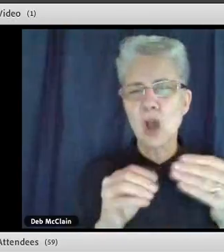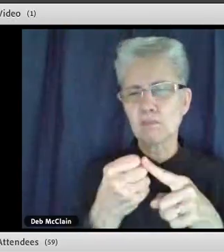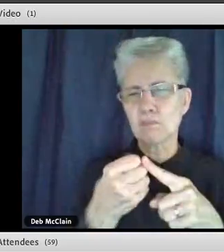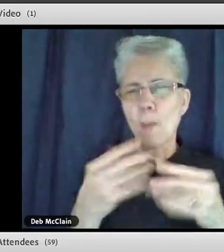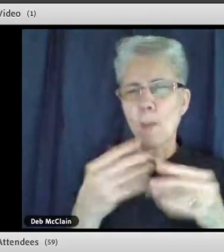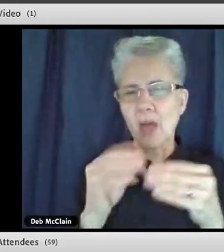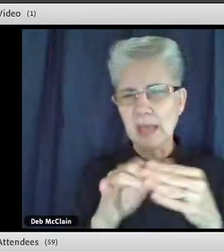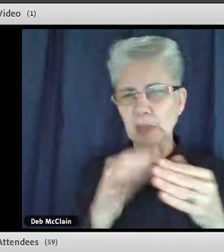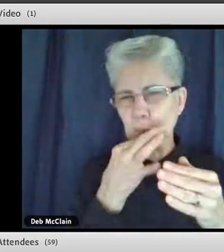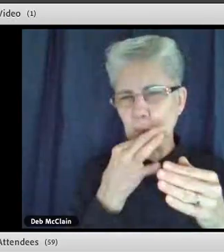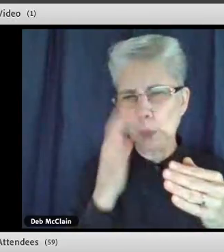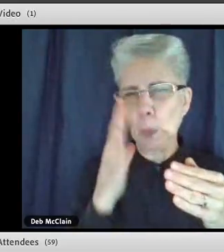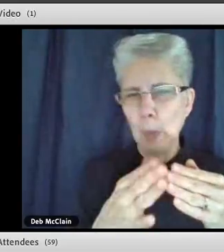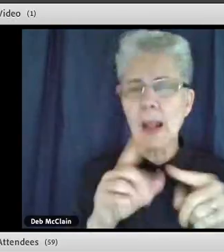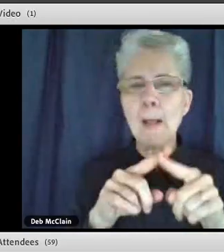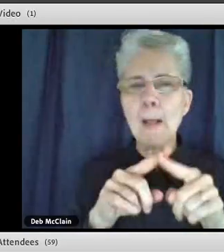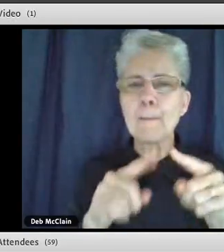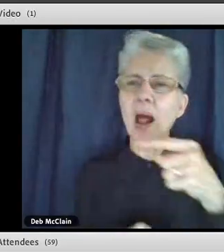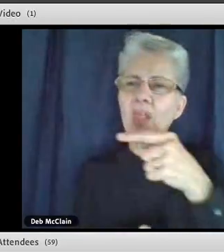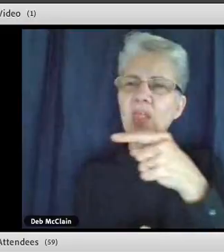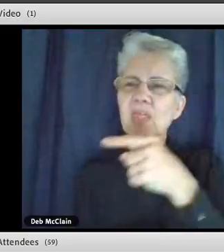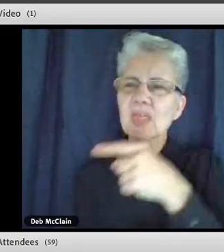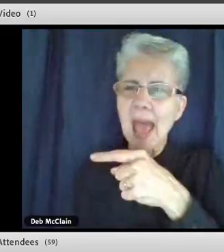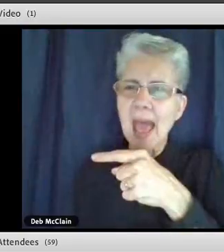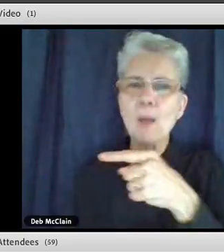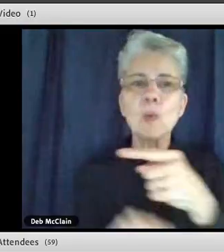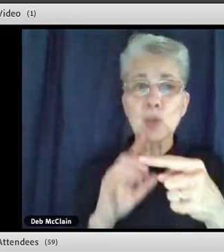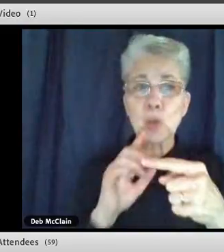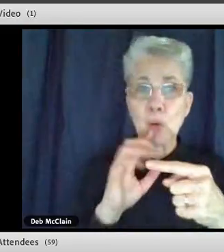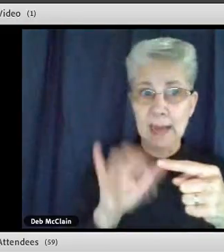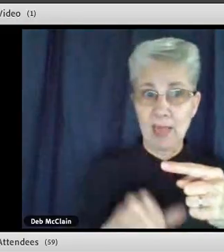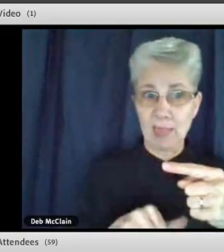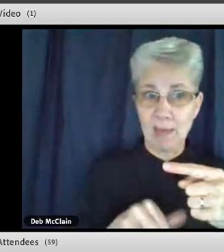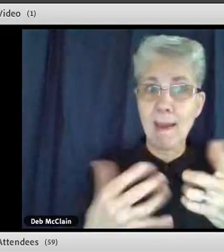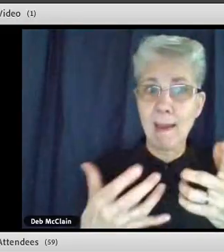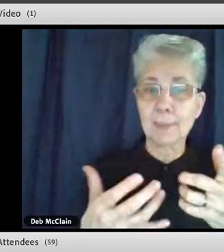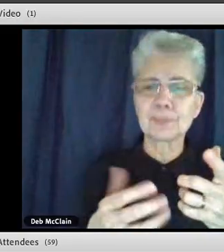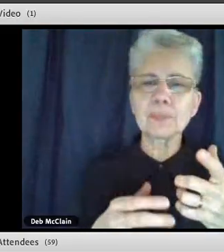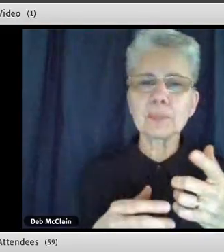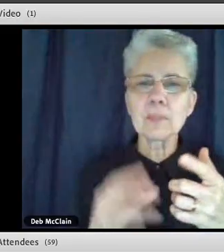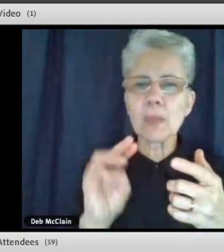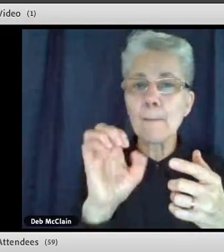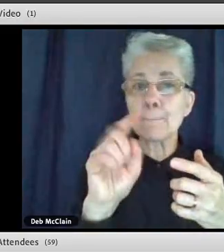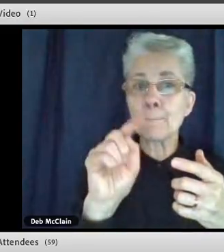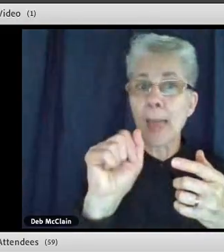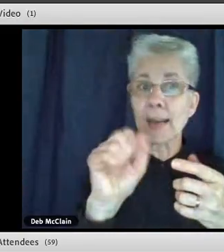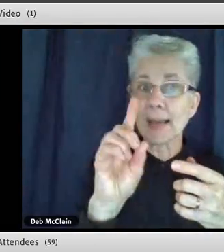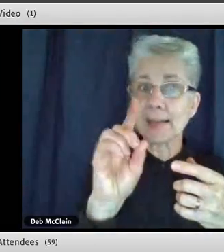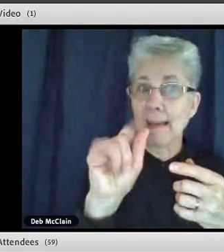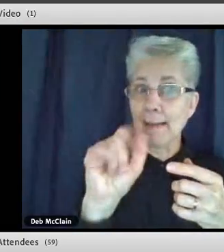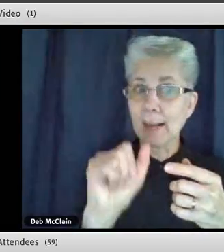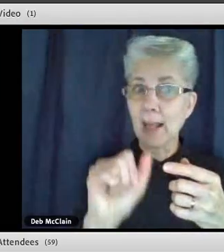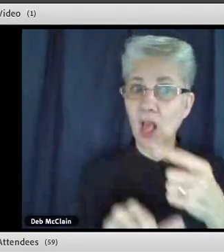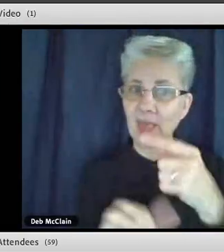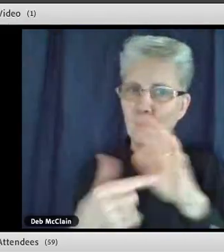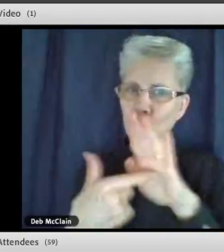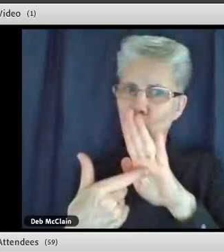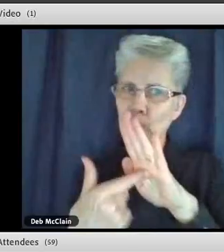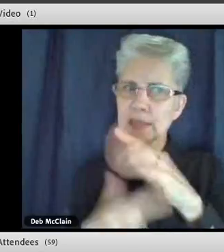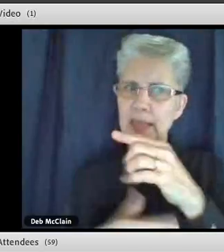moment. But that, what you're looking at here is metadata. Okay, so this represents a